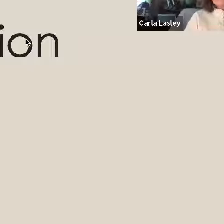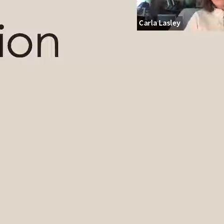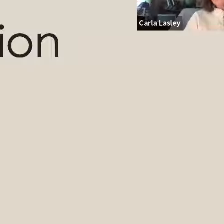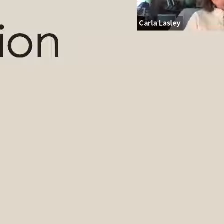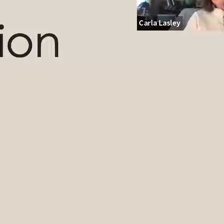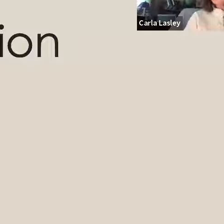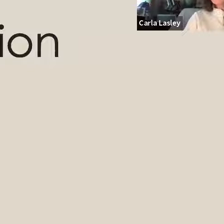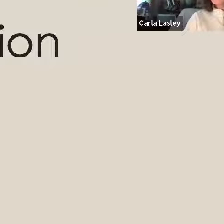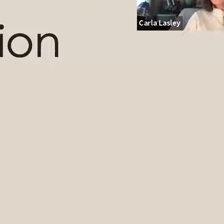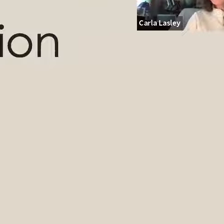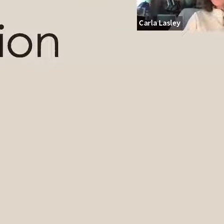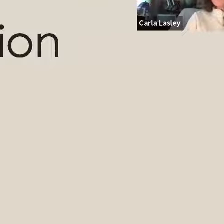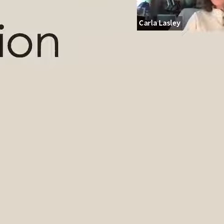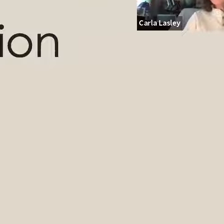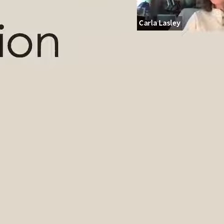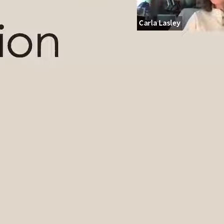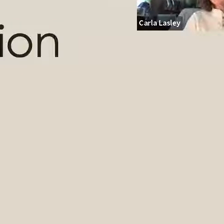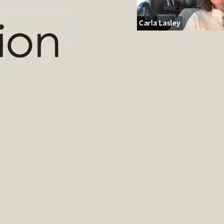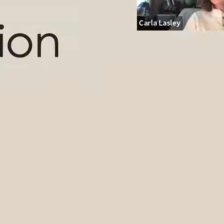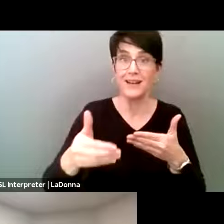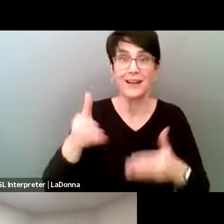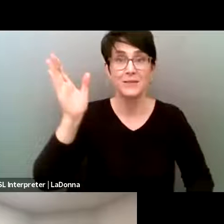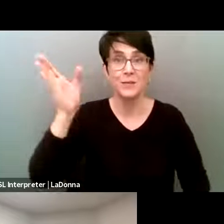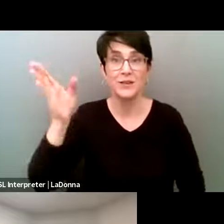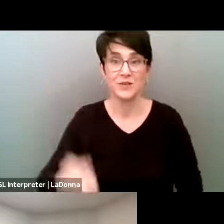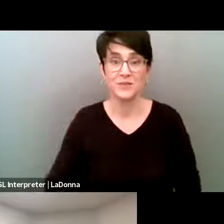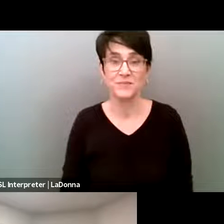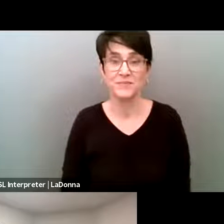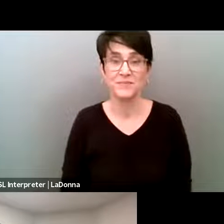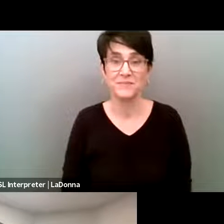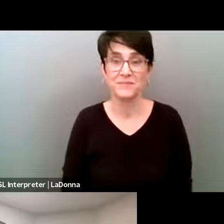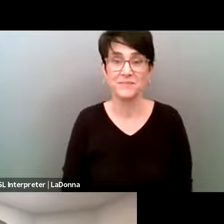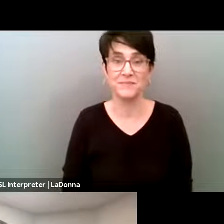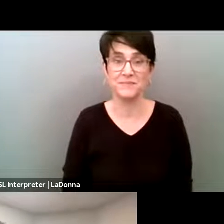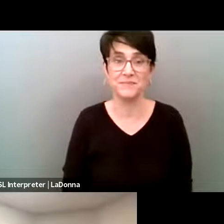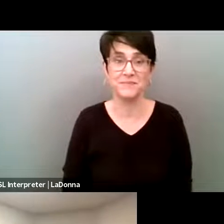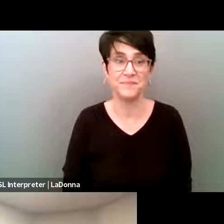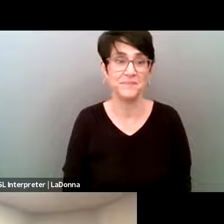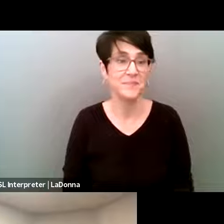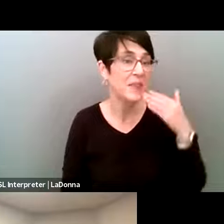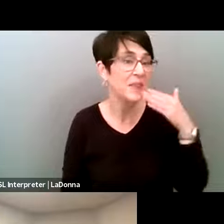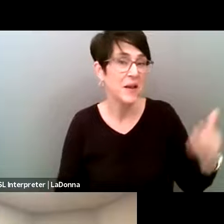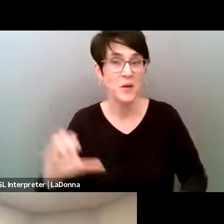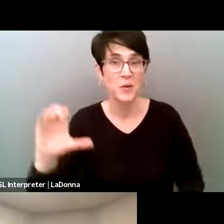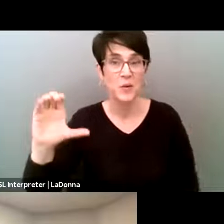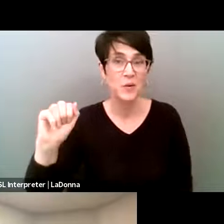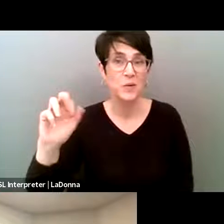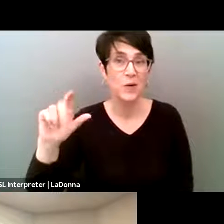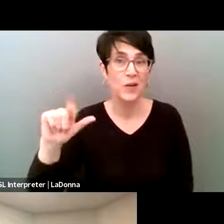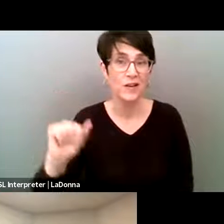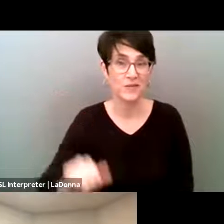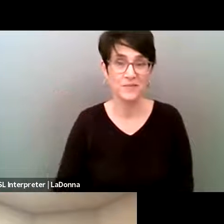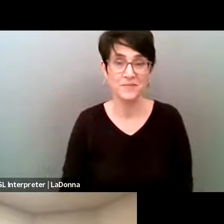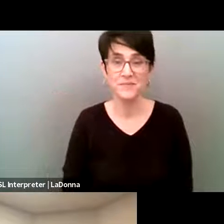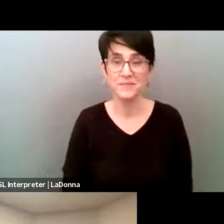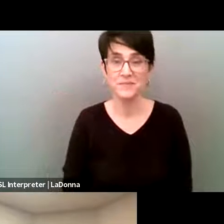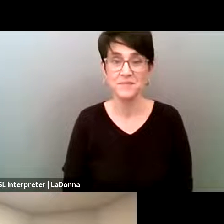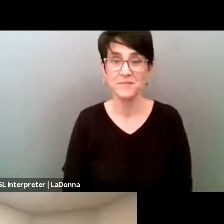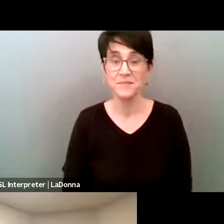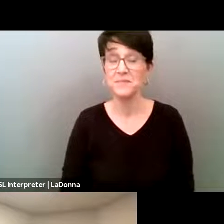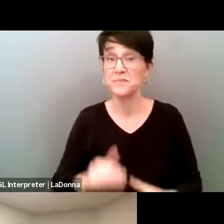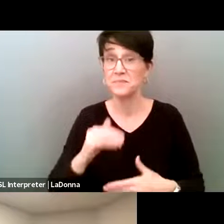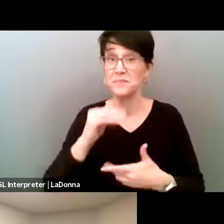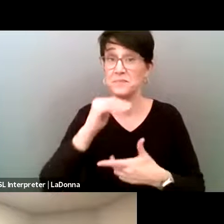can introduce our next presenters. Thank you very much, Carla. Up next, we have Megan